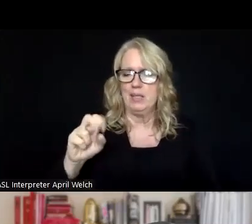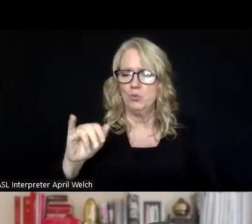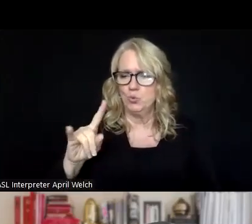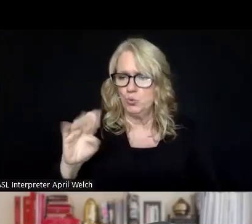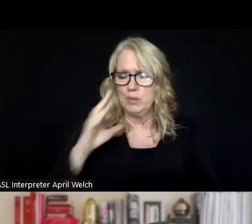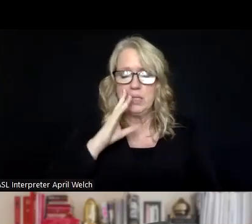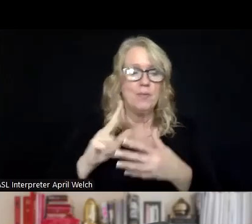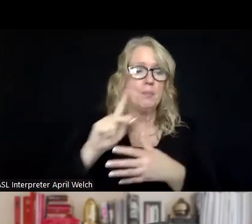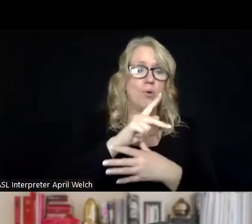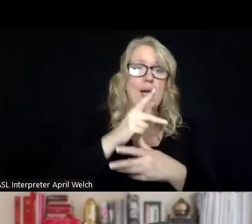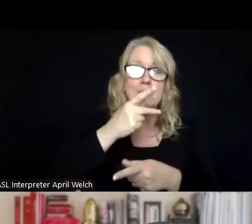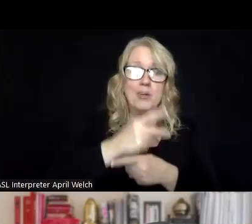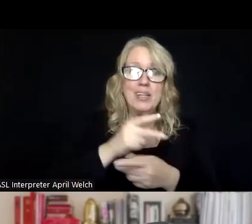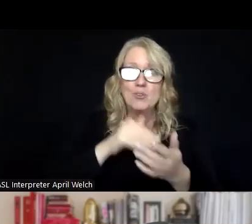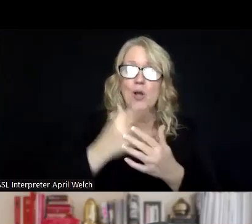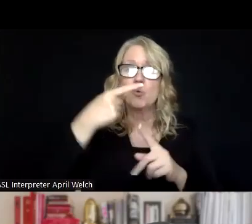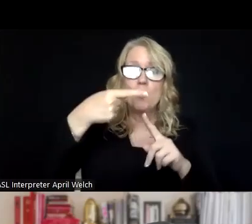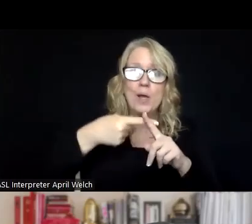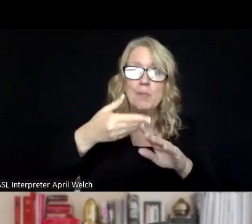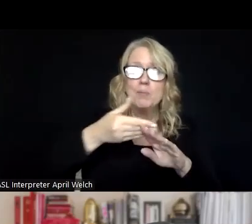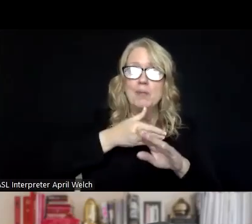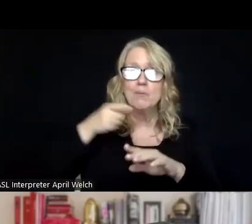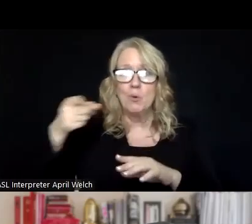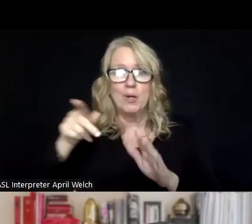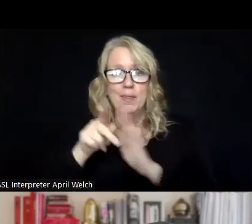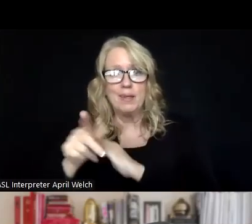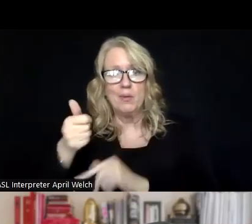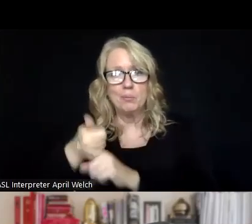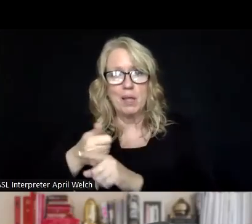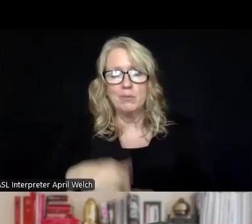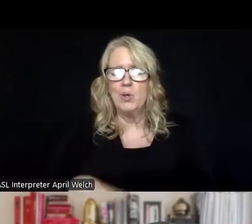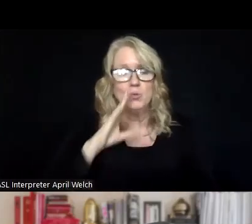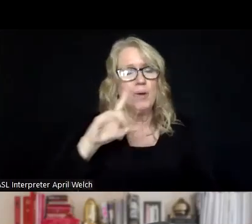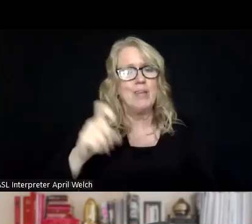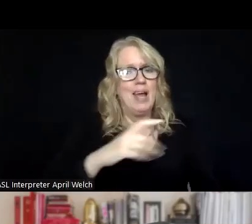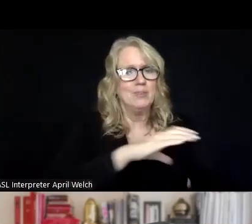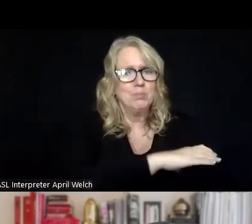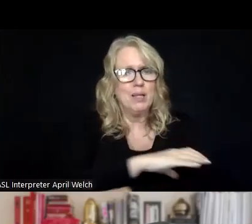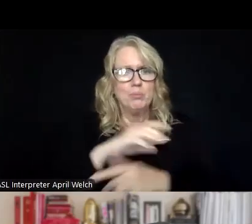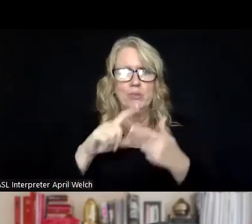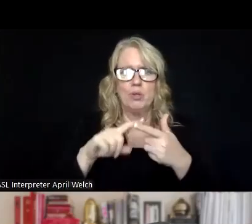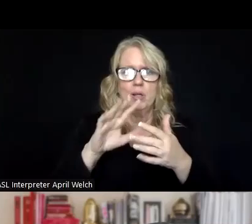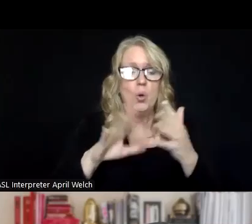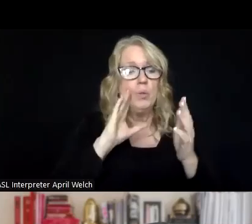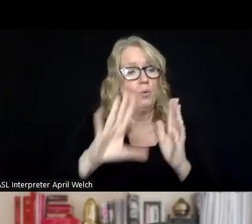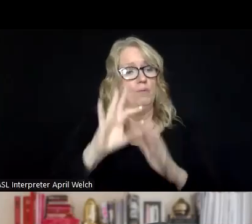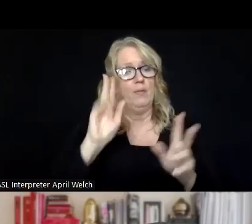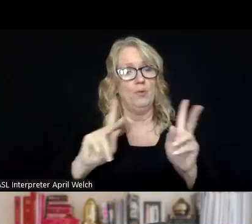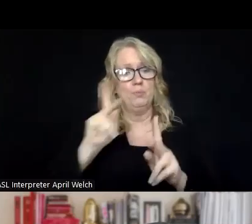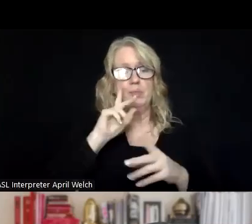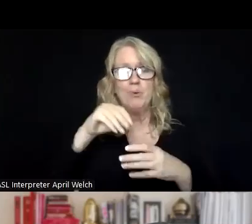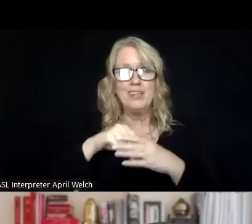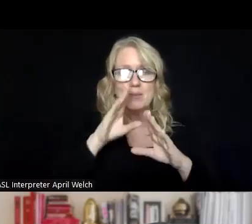care doctor the month before they die. We need to be asking like blood pressure, or we won't find the people suffering in